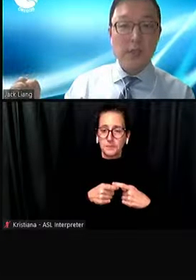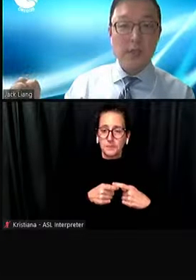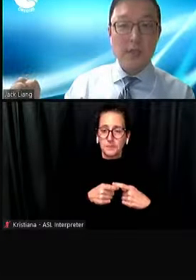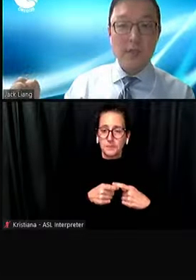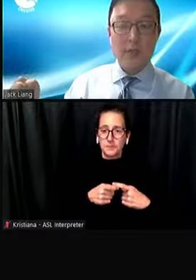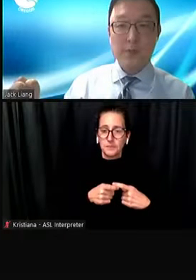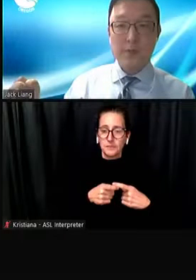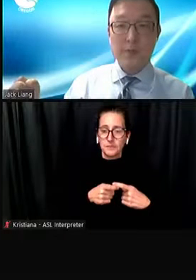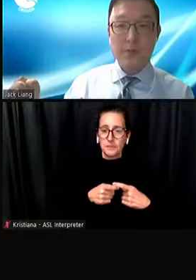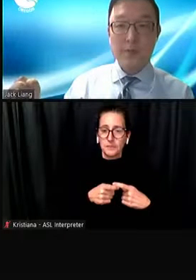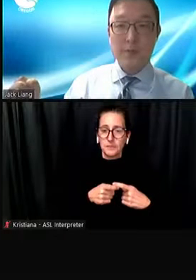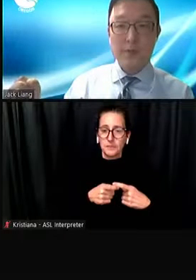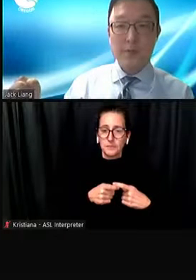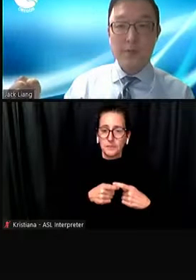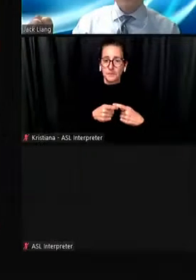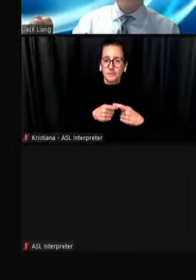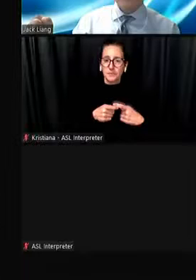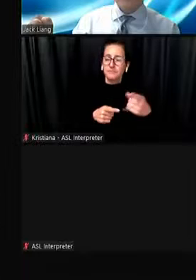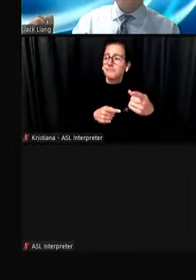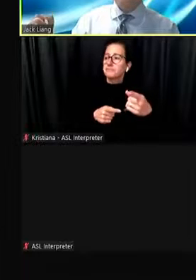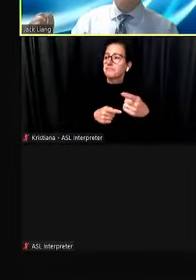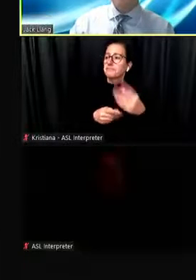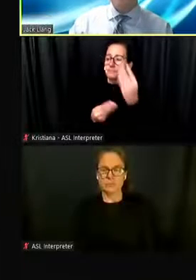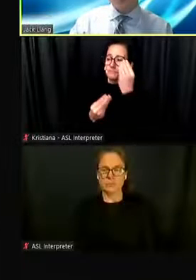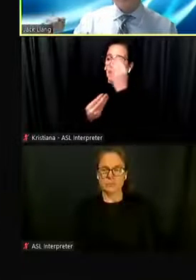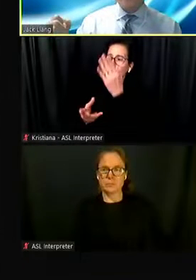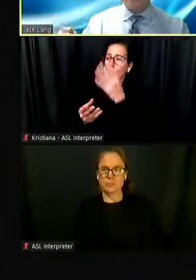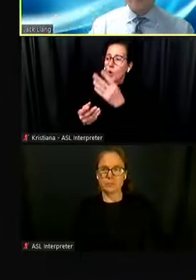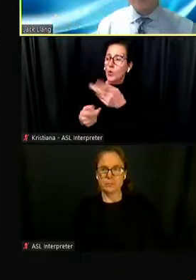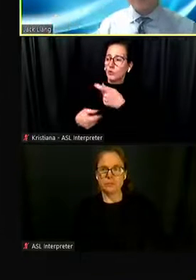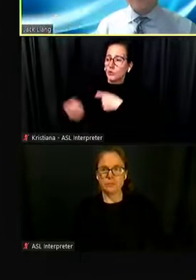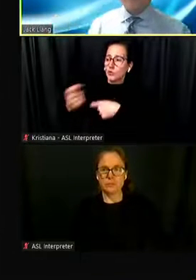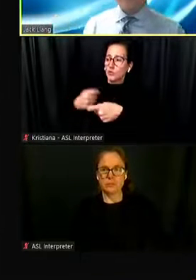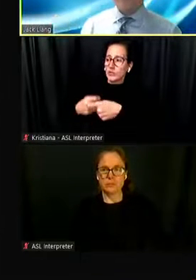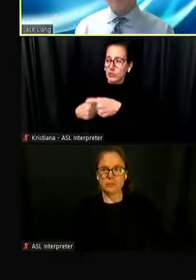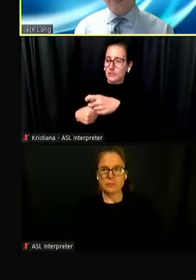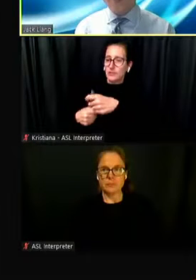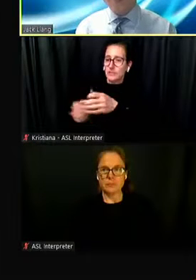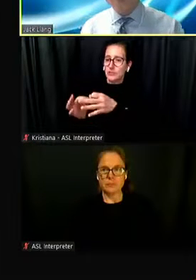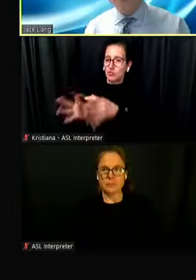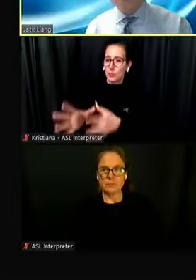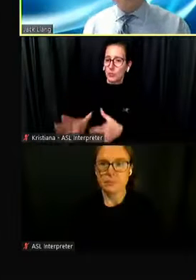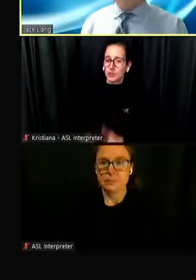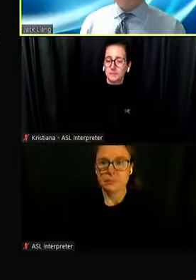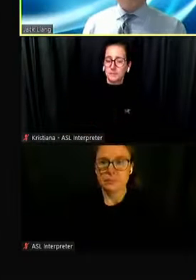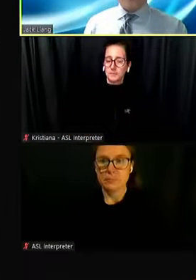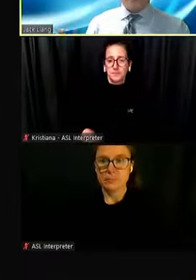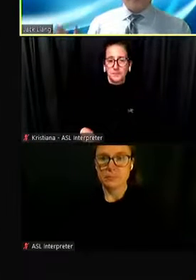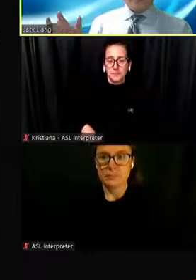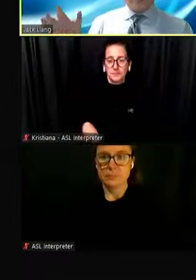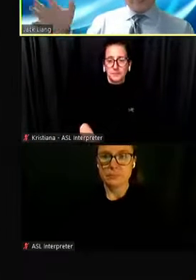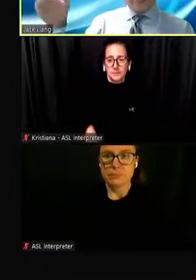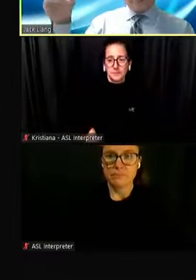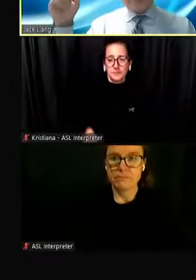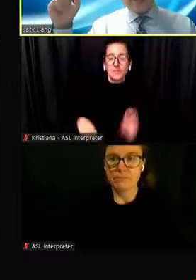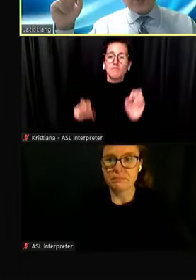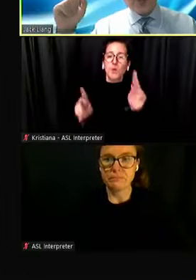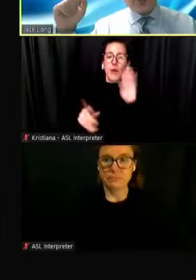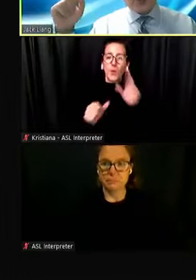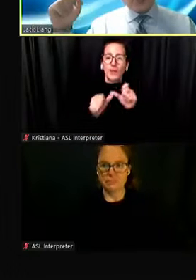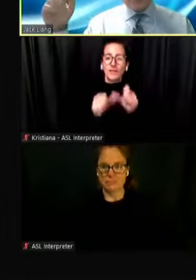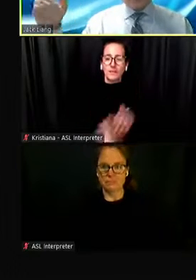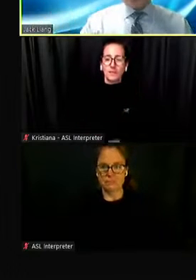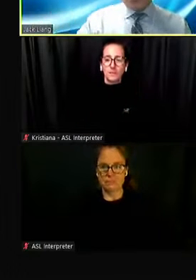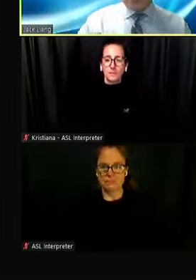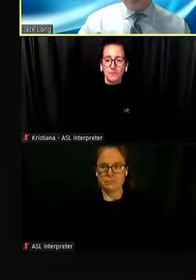Jack, they're just switching out interpreters. Okay, all right, I'll continue. Thank you. And that is actually